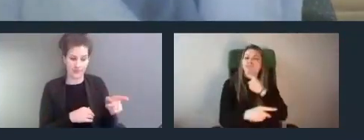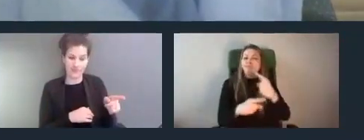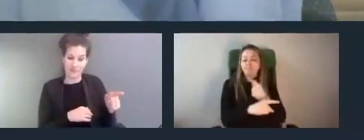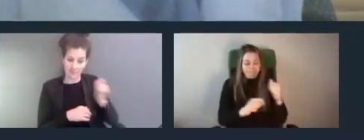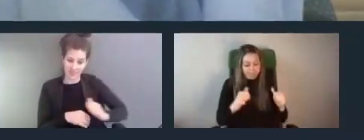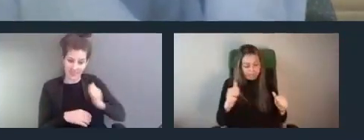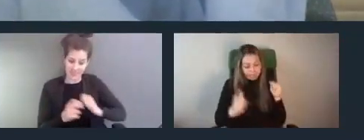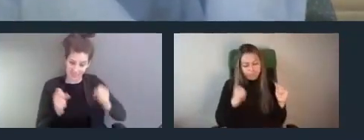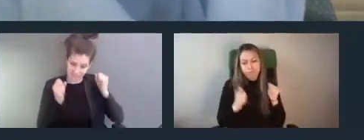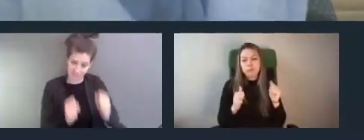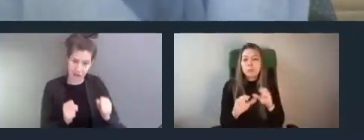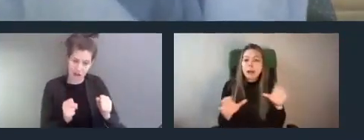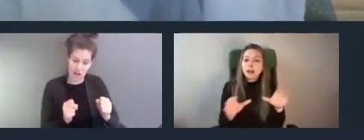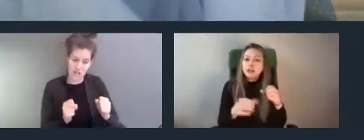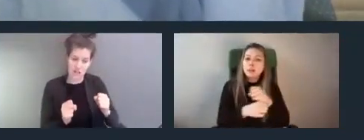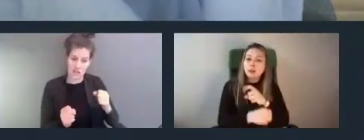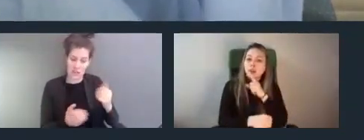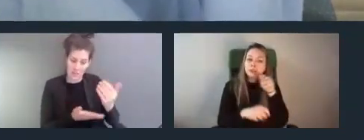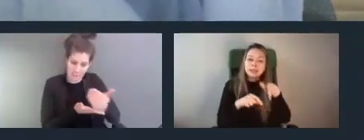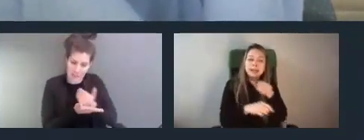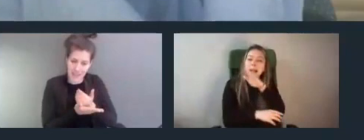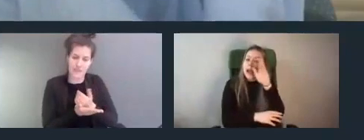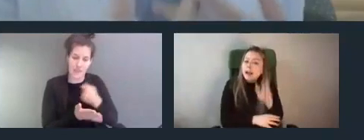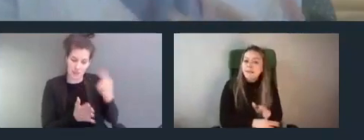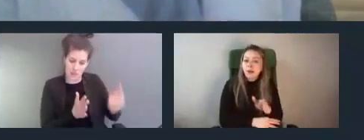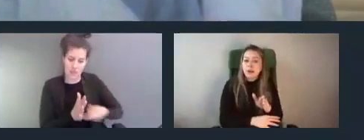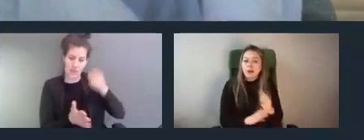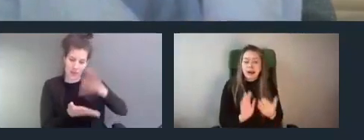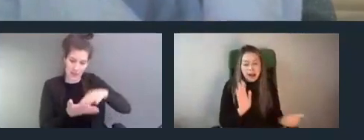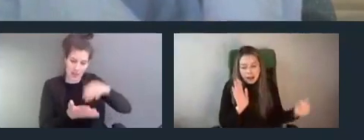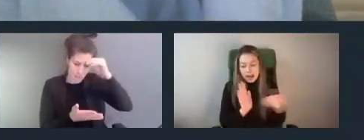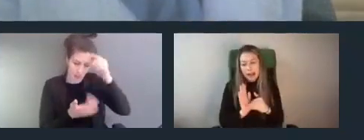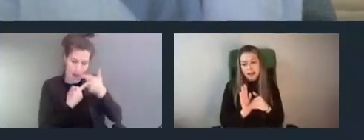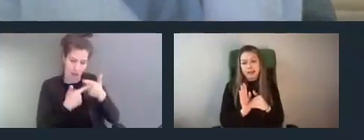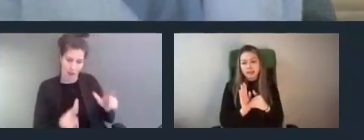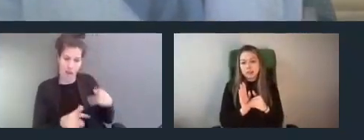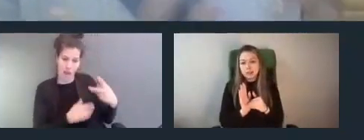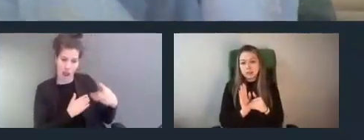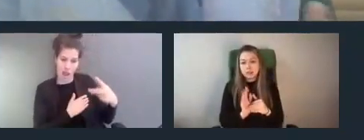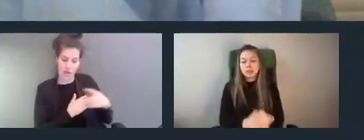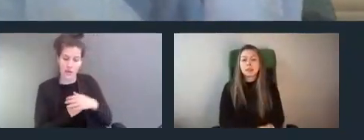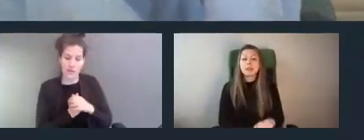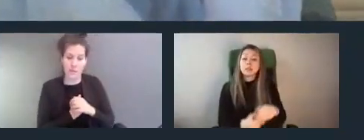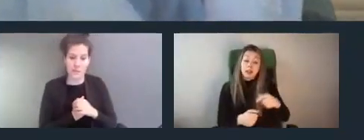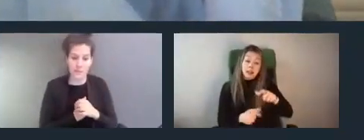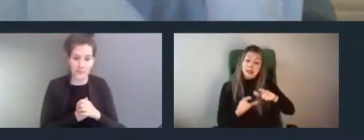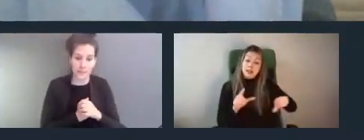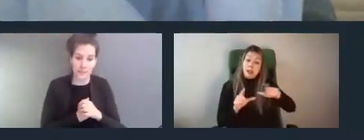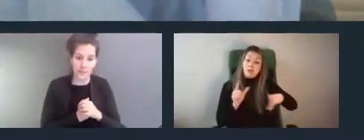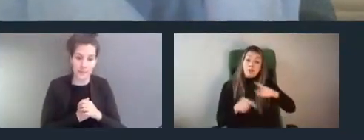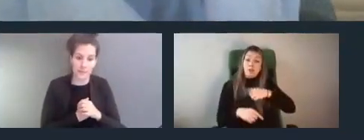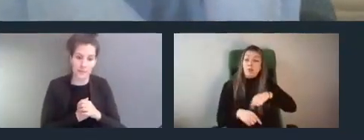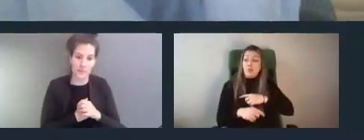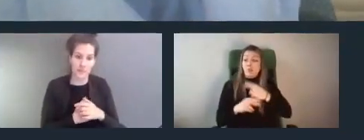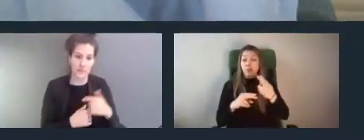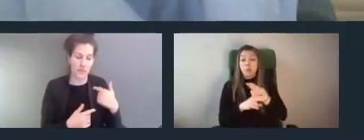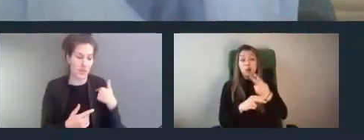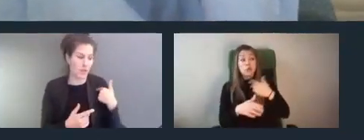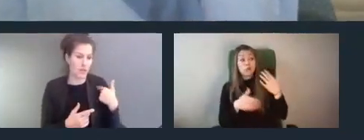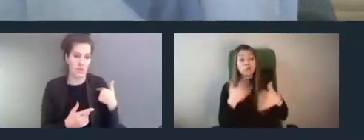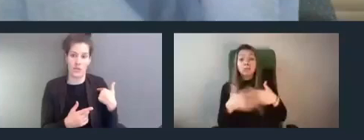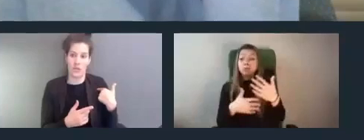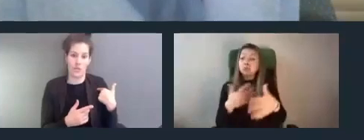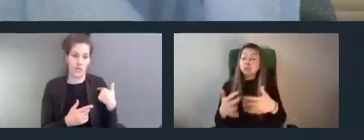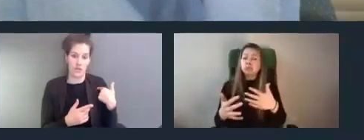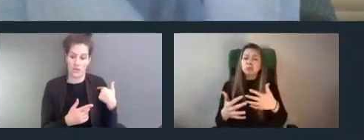to ensure that that never ever happens again. The languages we speak are a powerful part of our identity. We know this